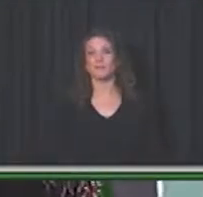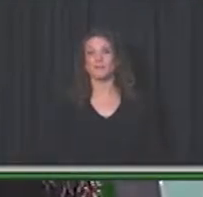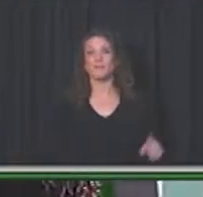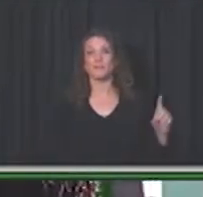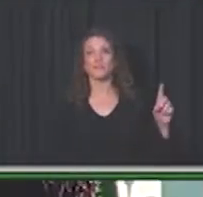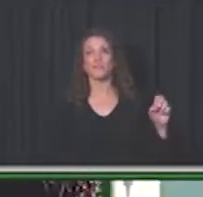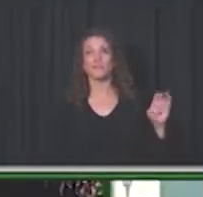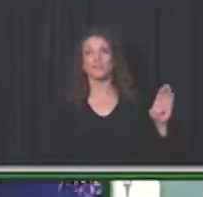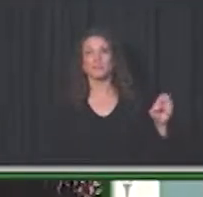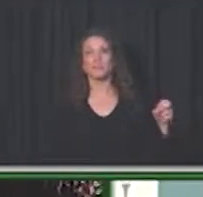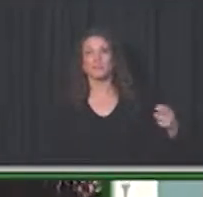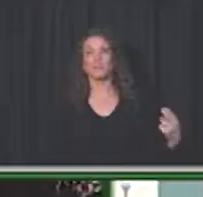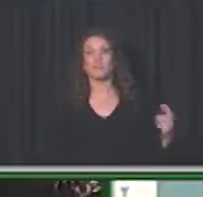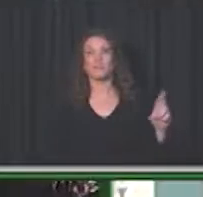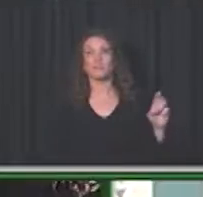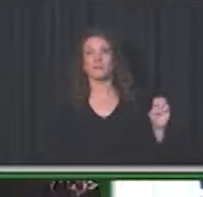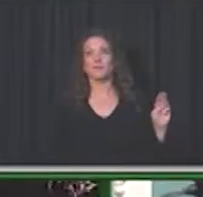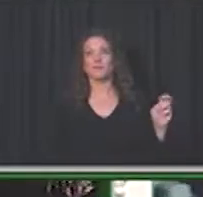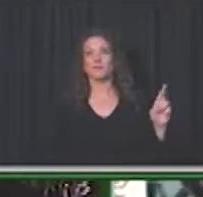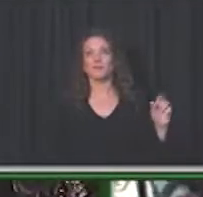Deborah Finn Romero.